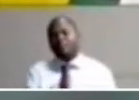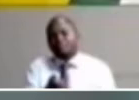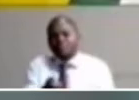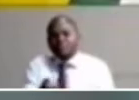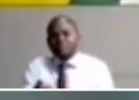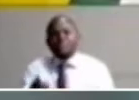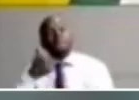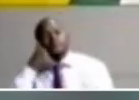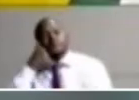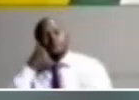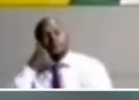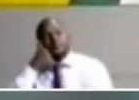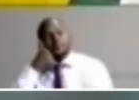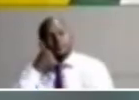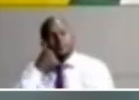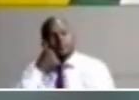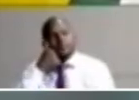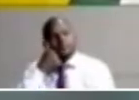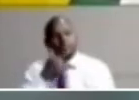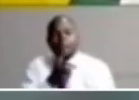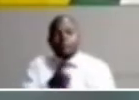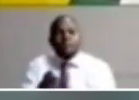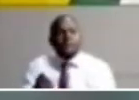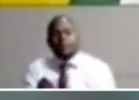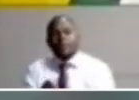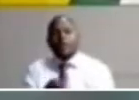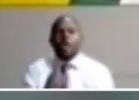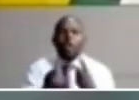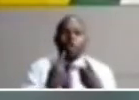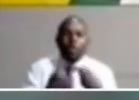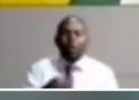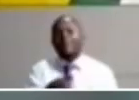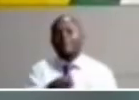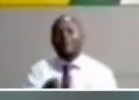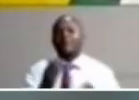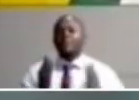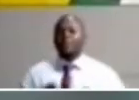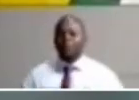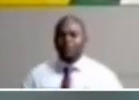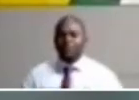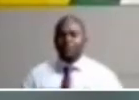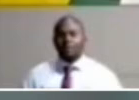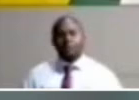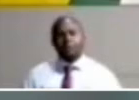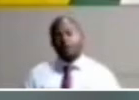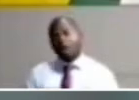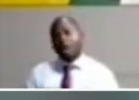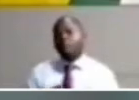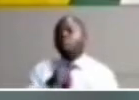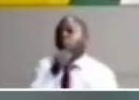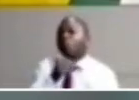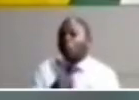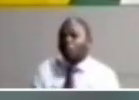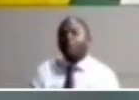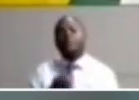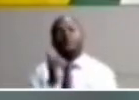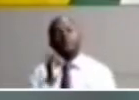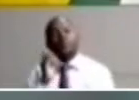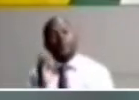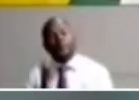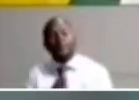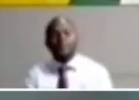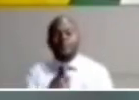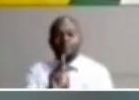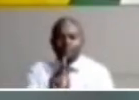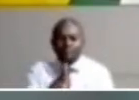they talk like human beings. For me, I still have the other